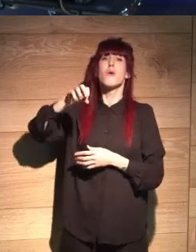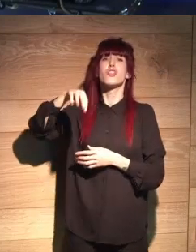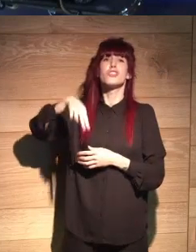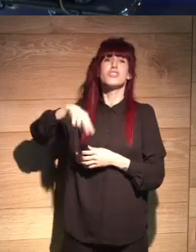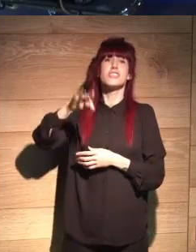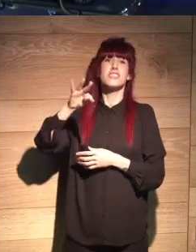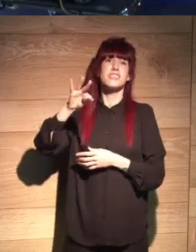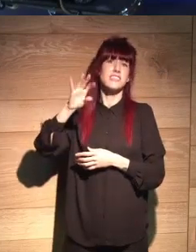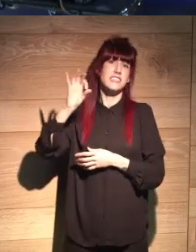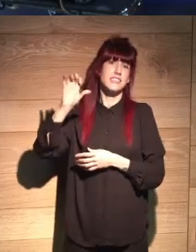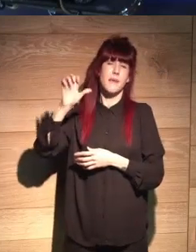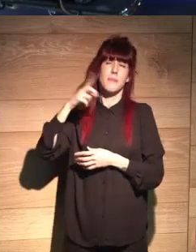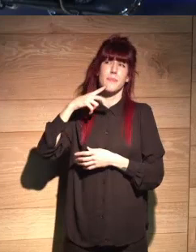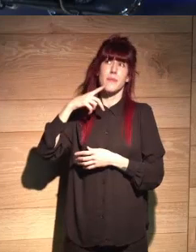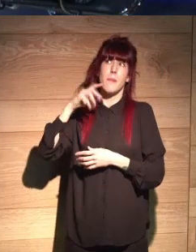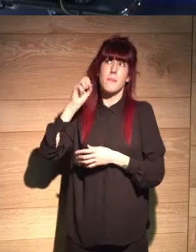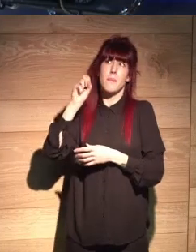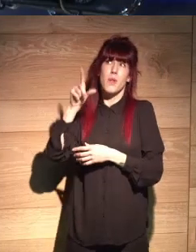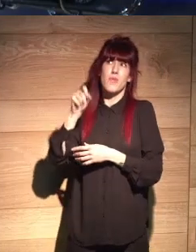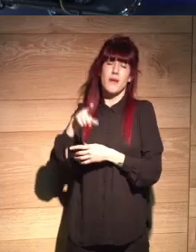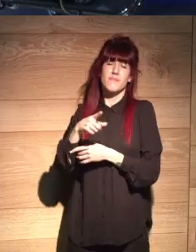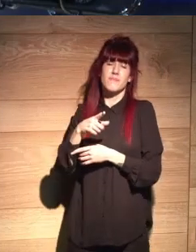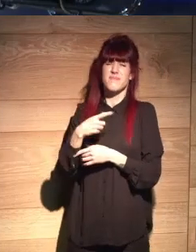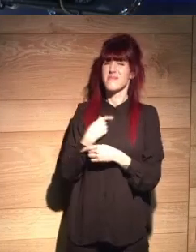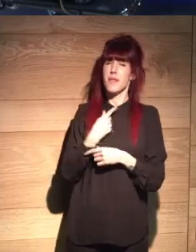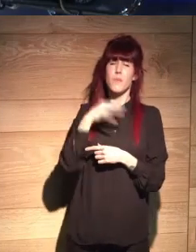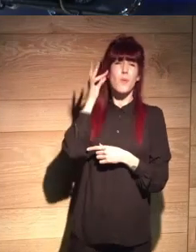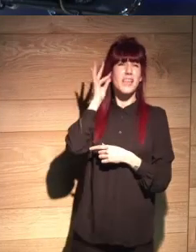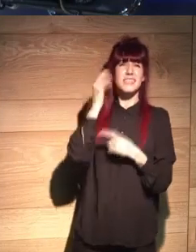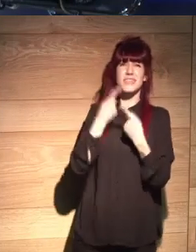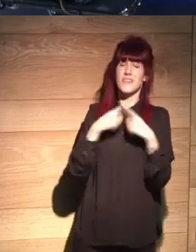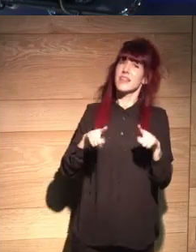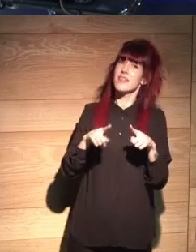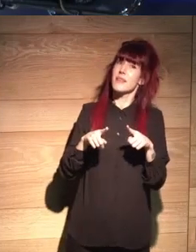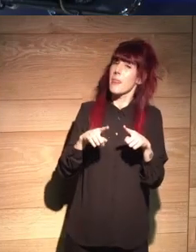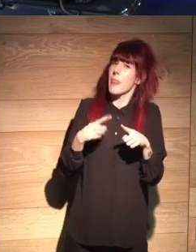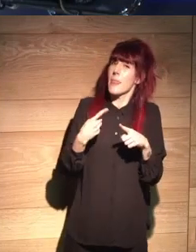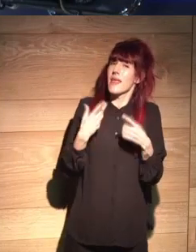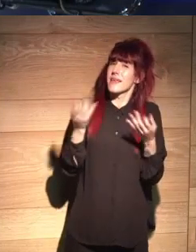a managerial job. I have a question for you, Monse.